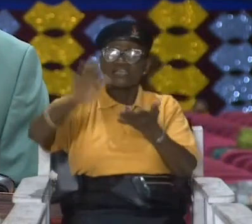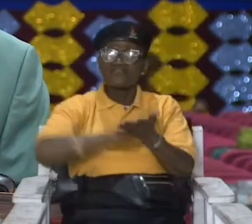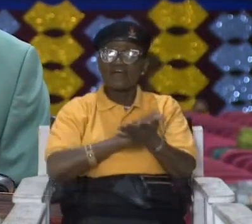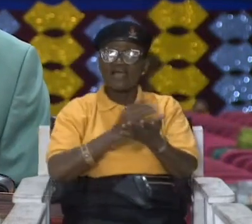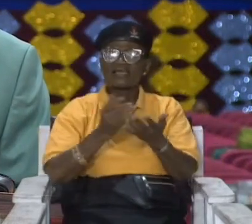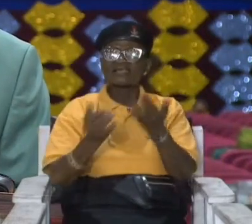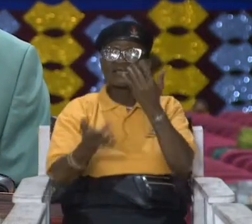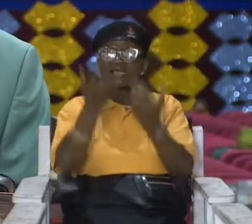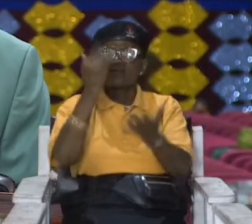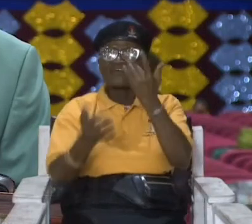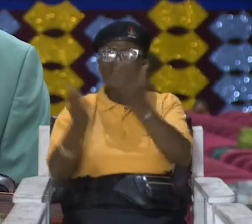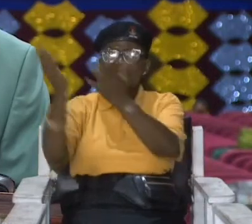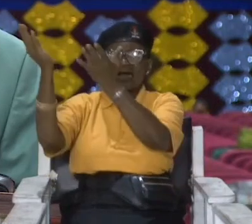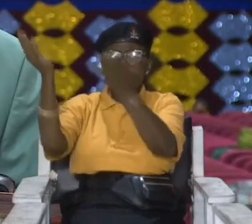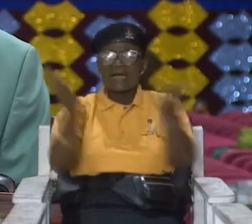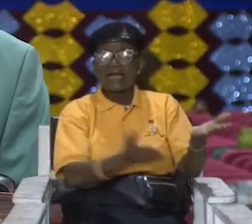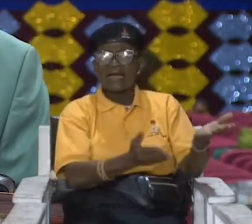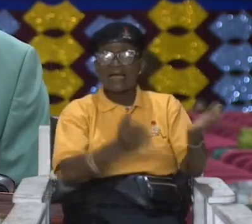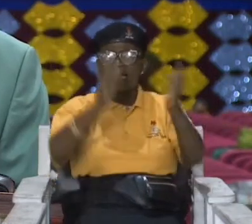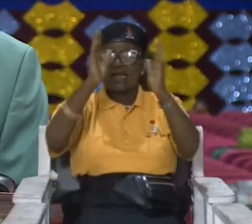fire carrier.